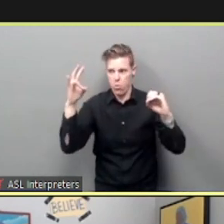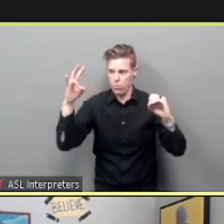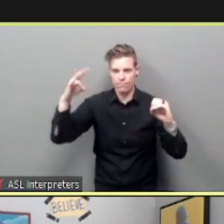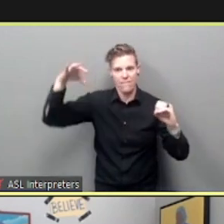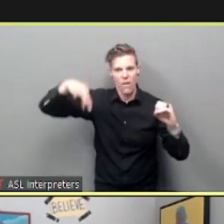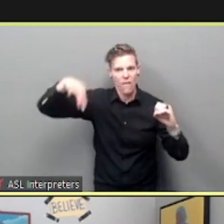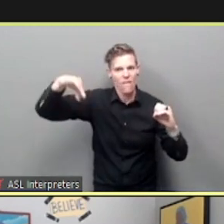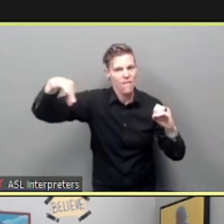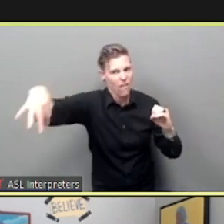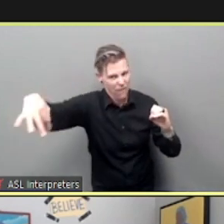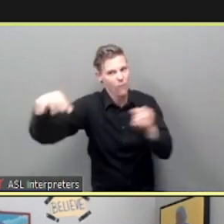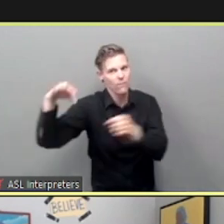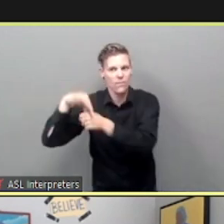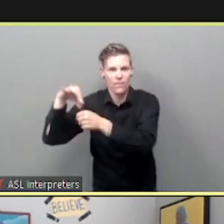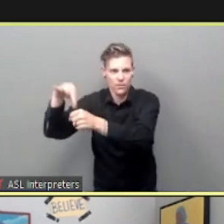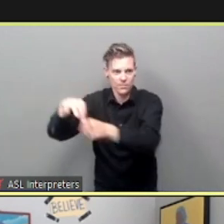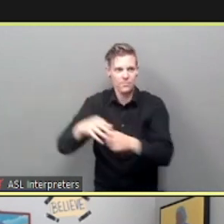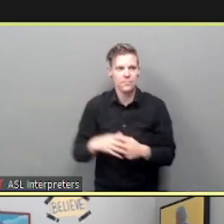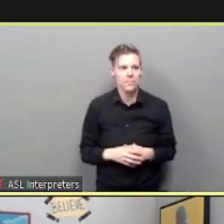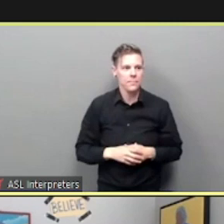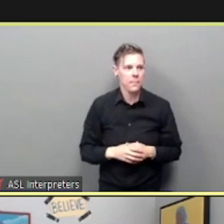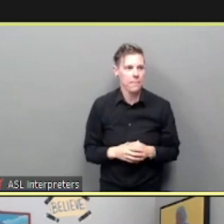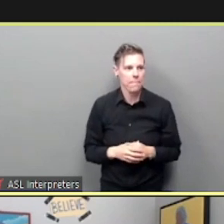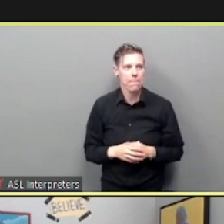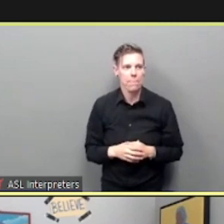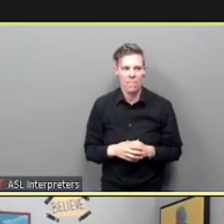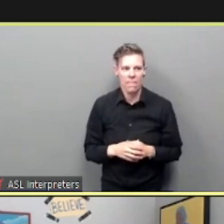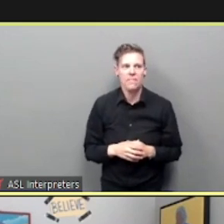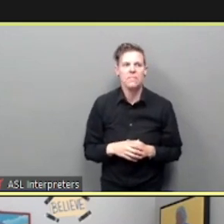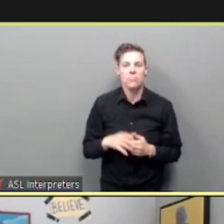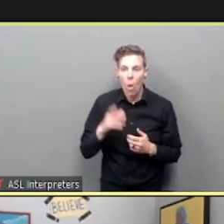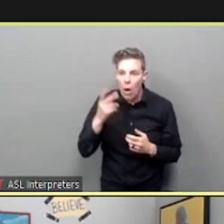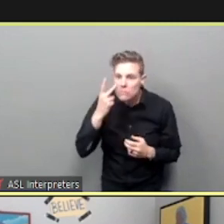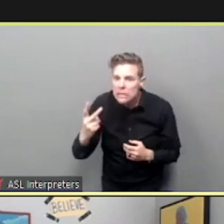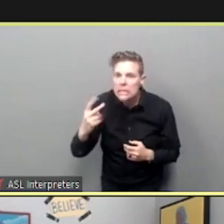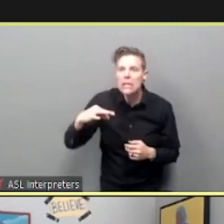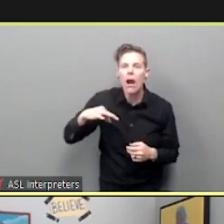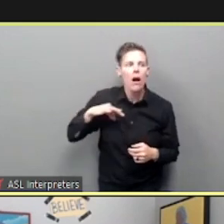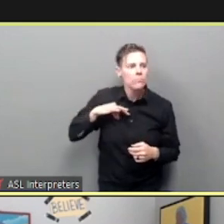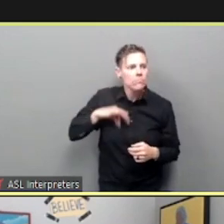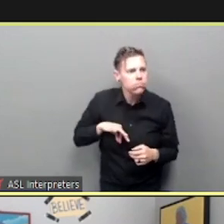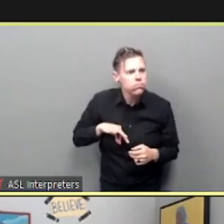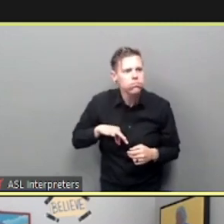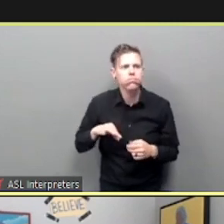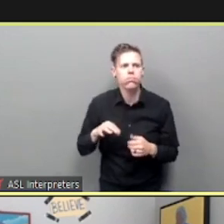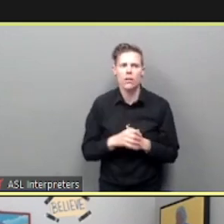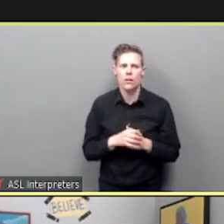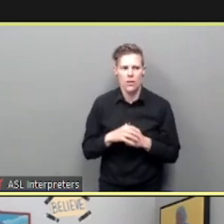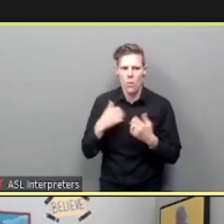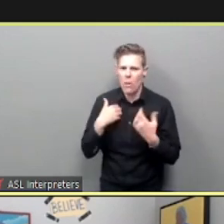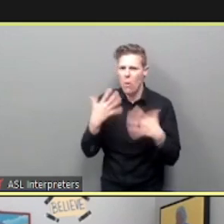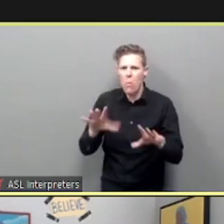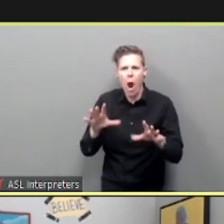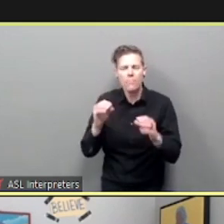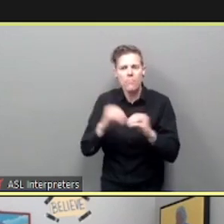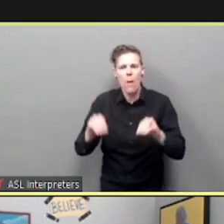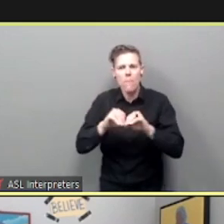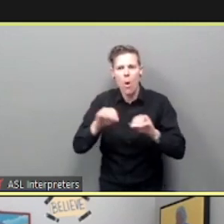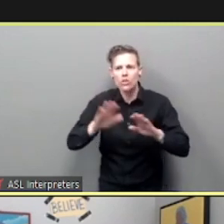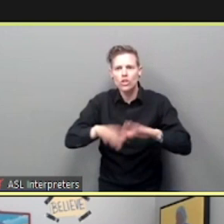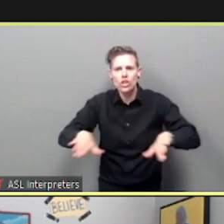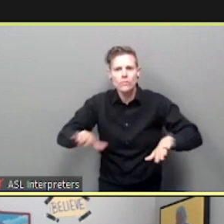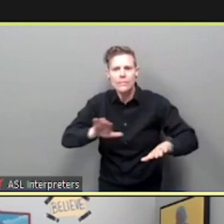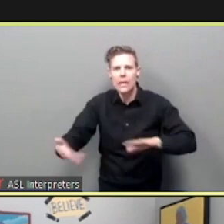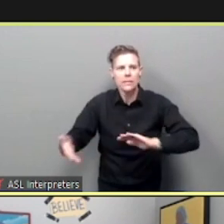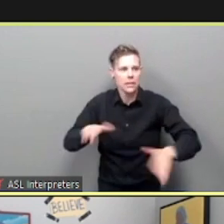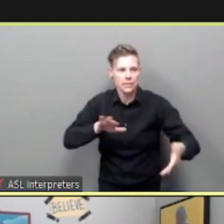benefit is clear. We don't want children to be dying of COVID, even if it's far fewer children than adults. So this is very, very exciting